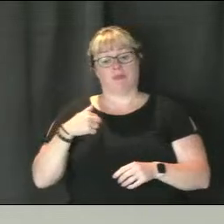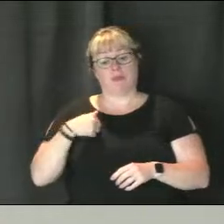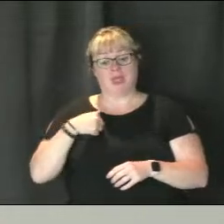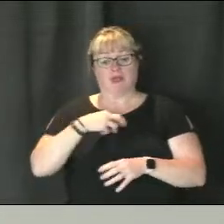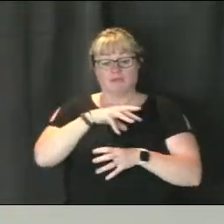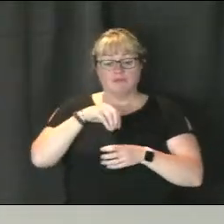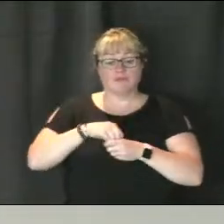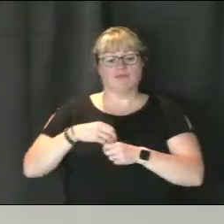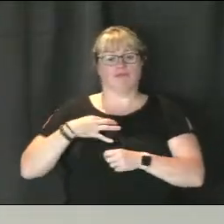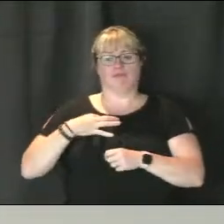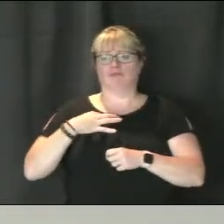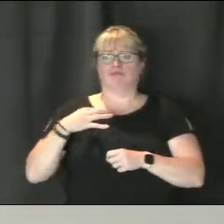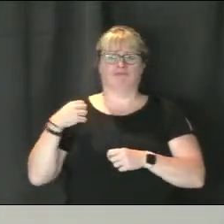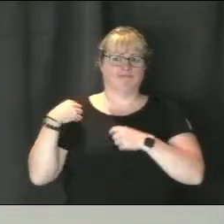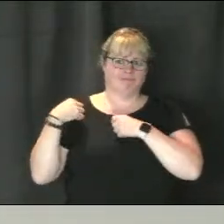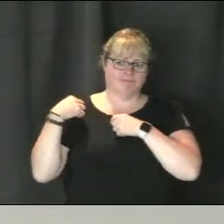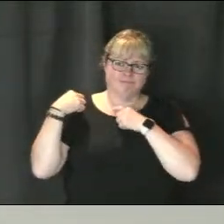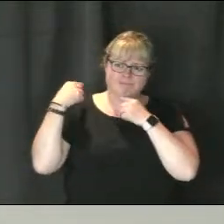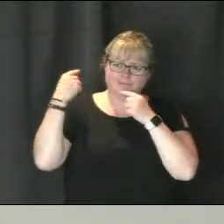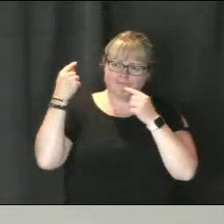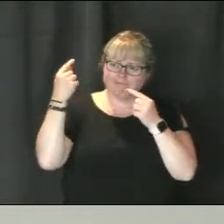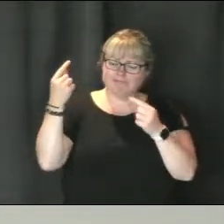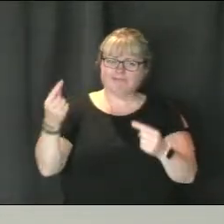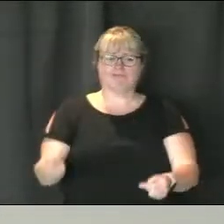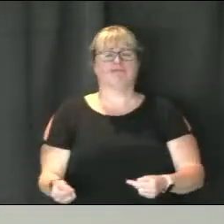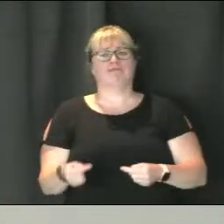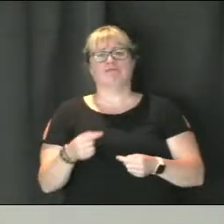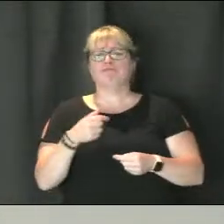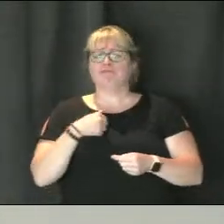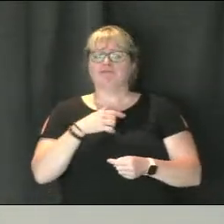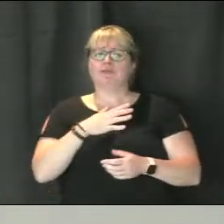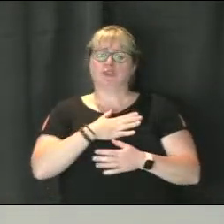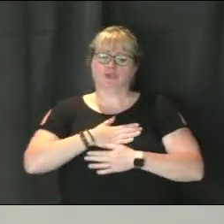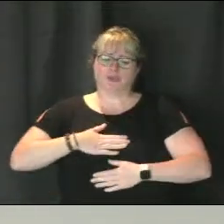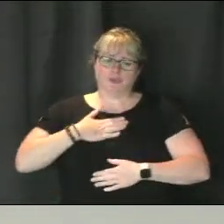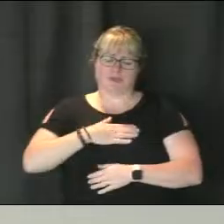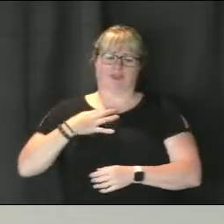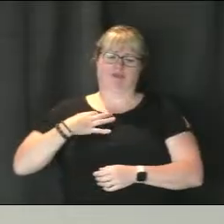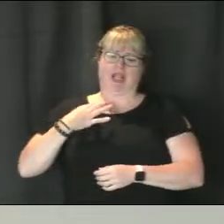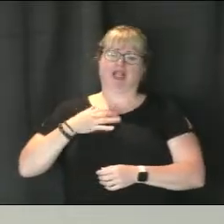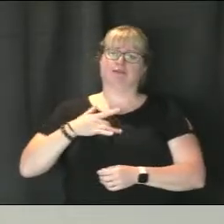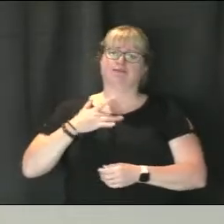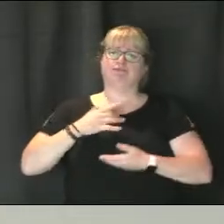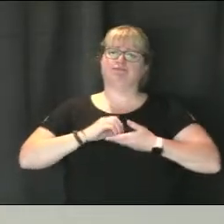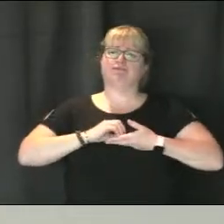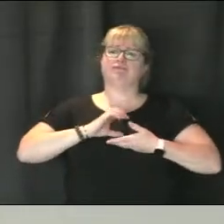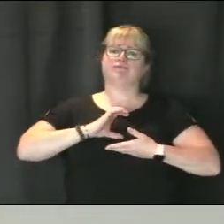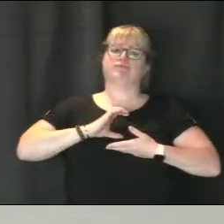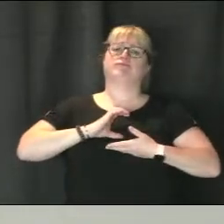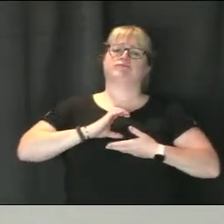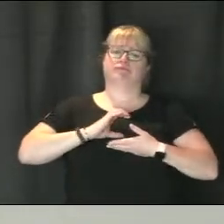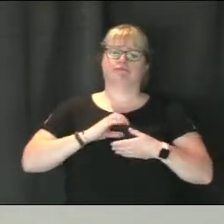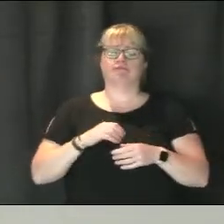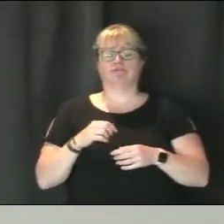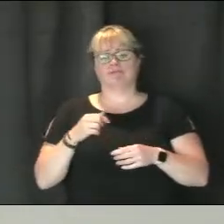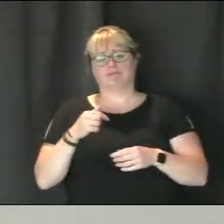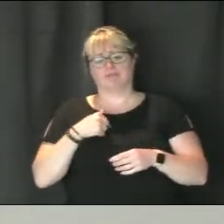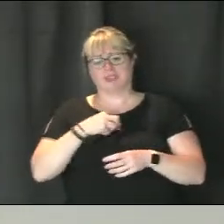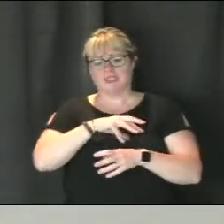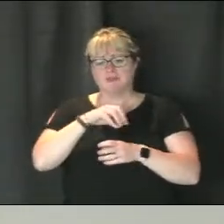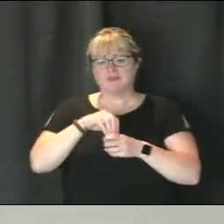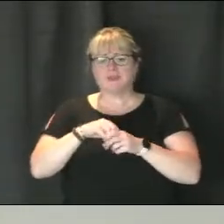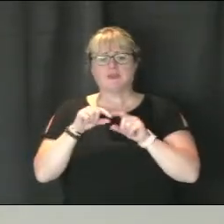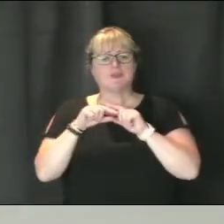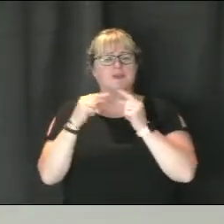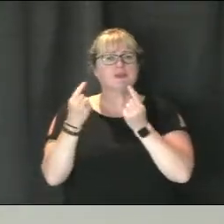part of my life, and it always has been a rewarding experience. One volunteer group that stands out